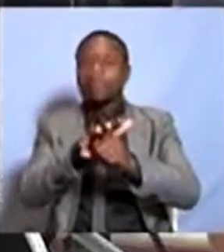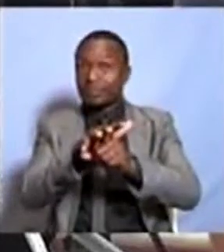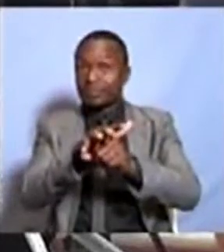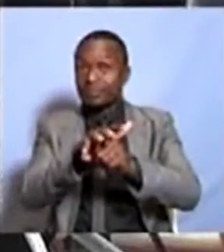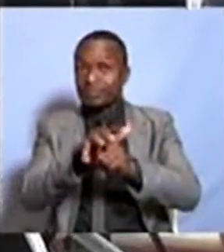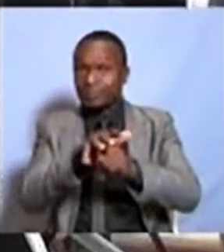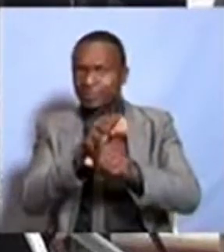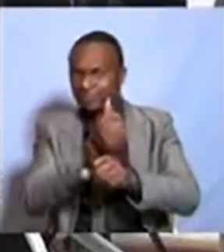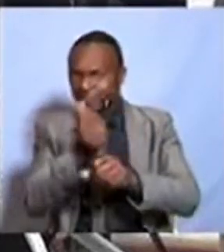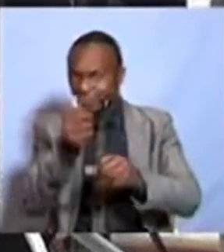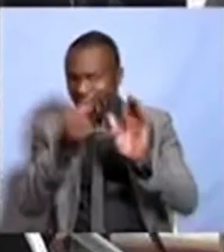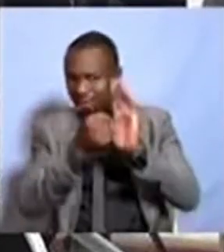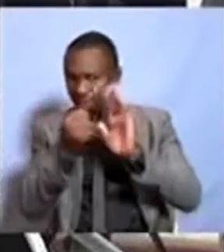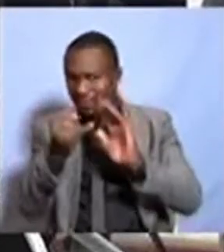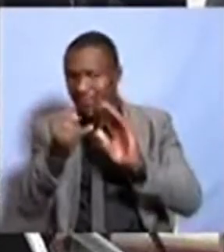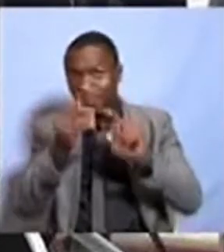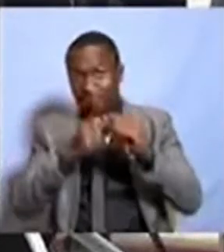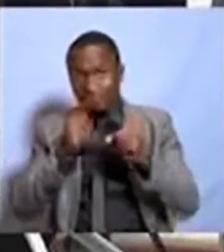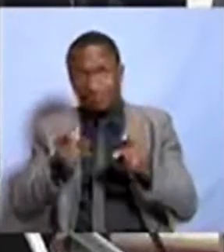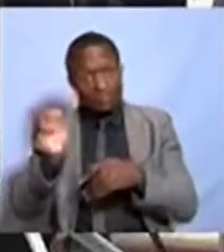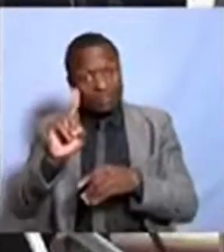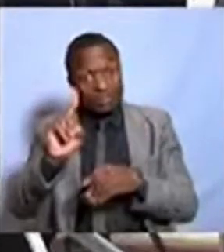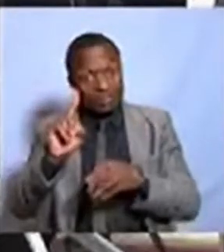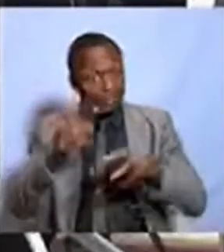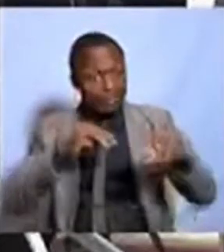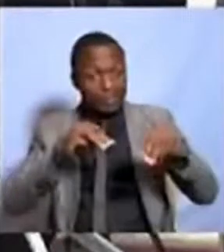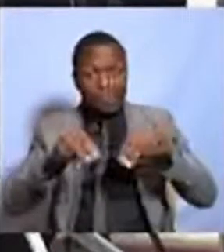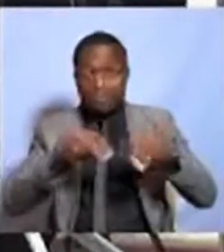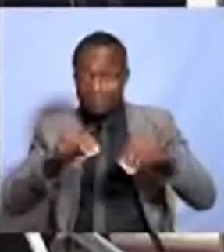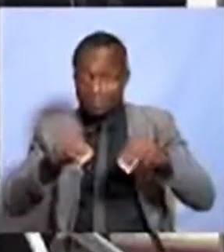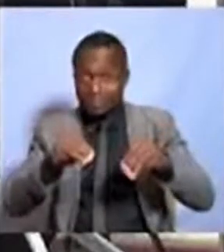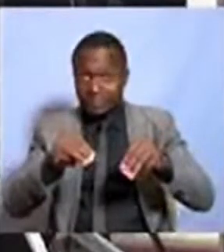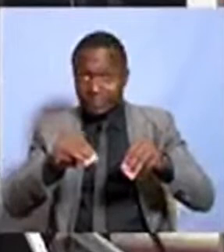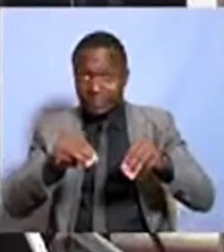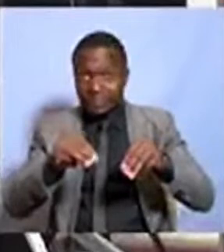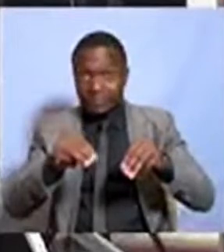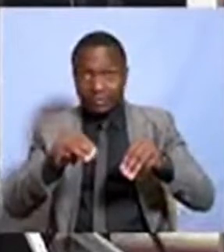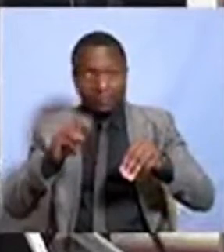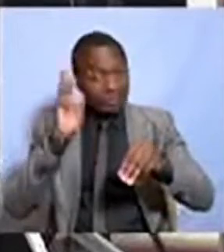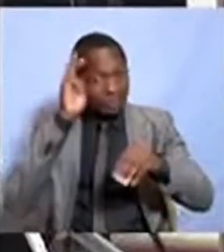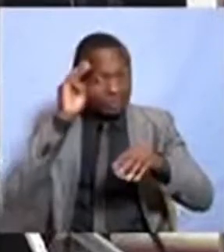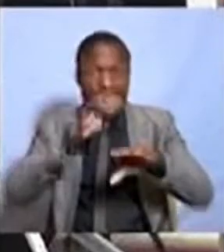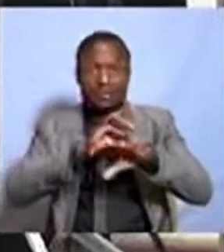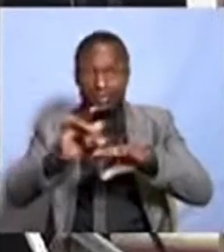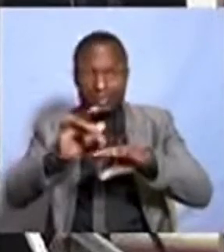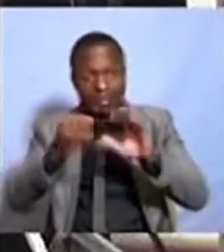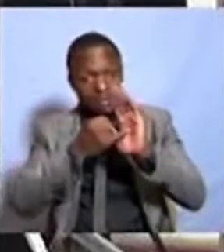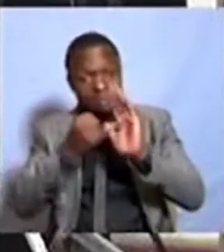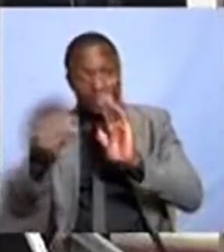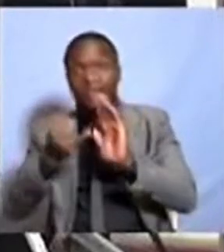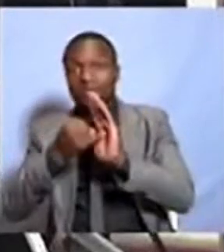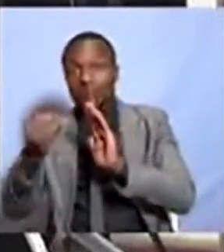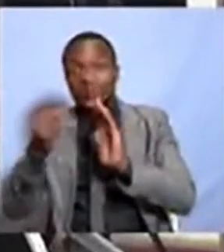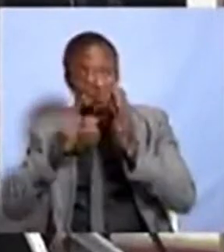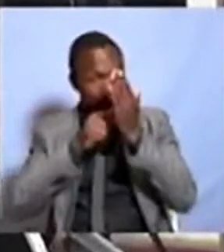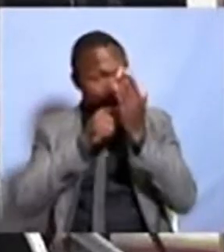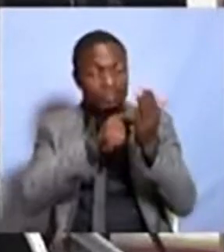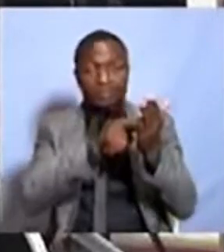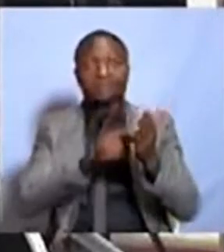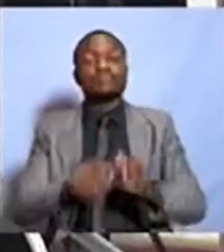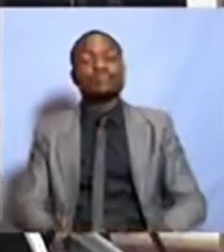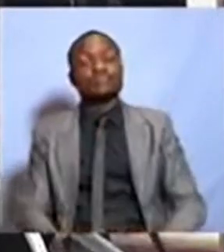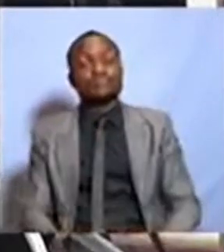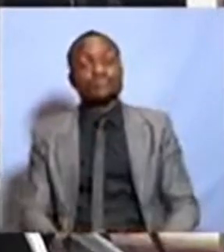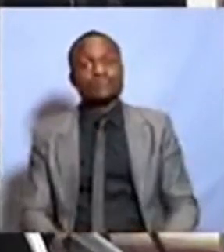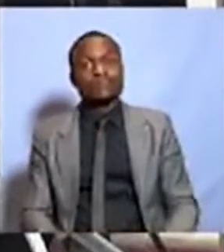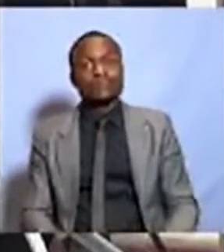and the like. But then, what is that capacity? Is it the capacity that the ministry is lacking? So I think we've identified those kind of points, including the